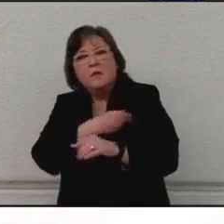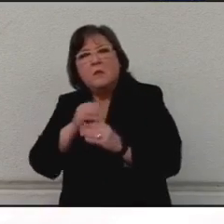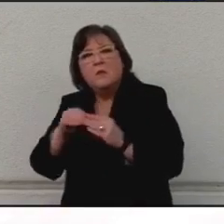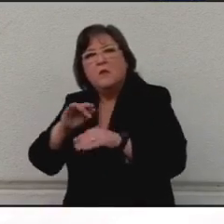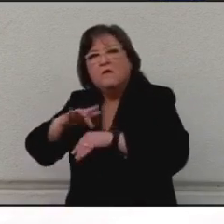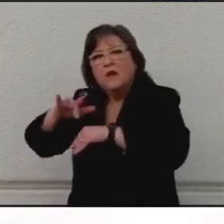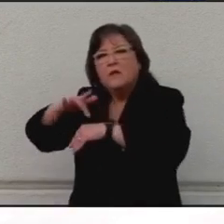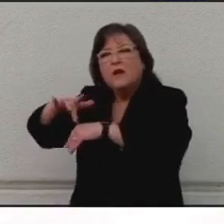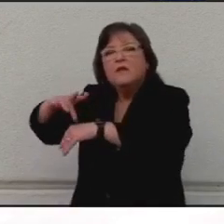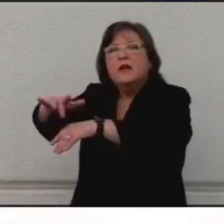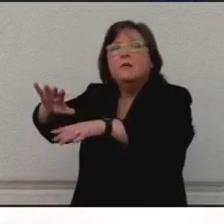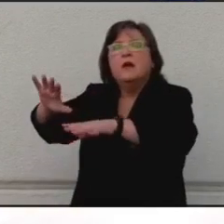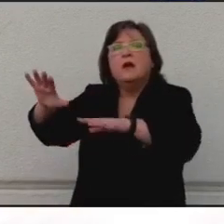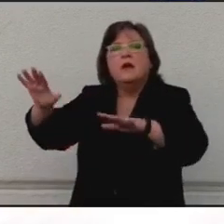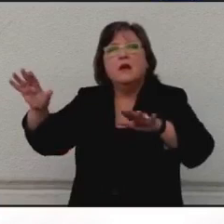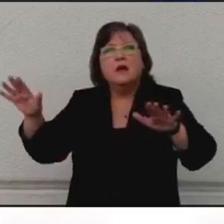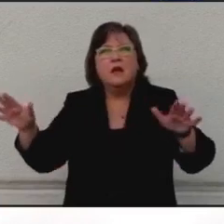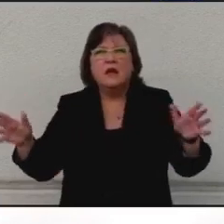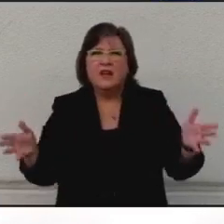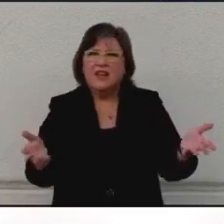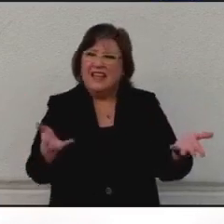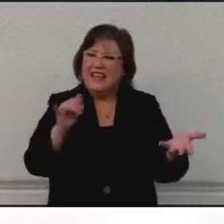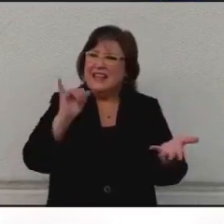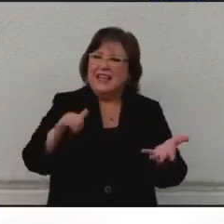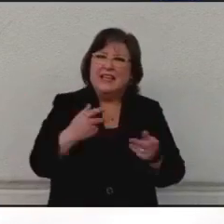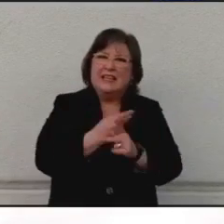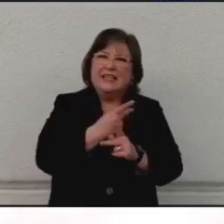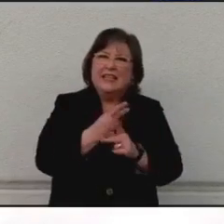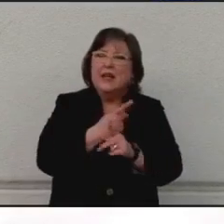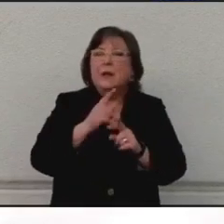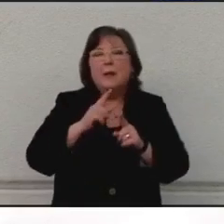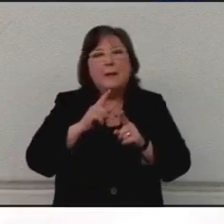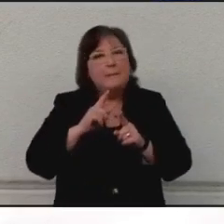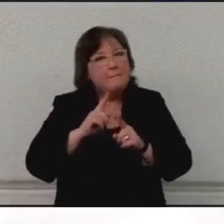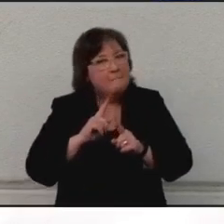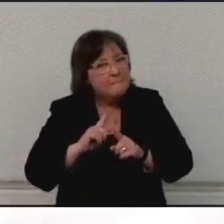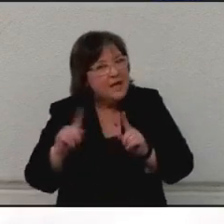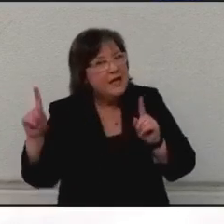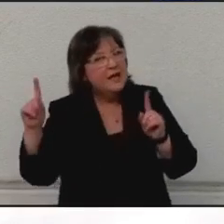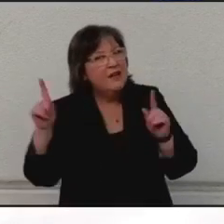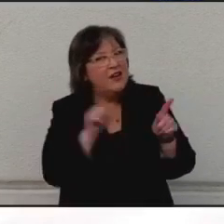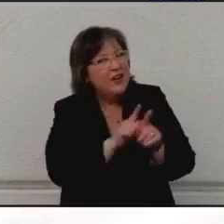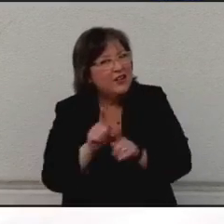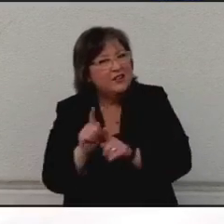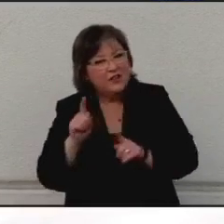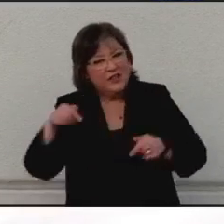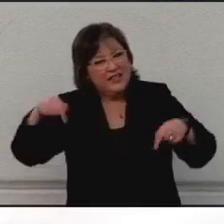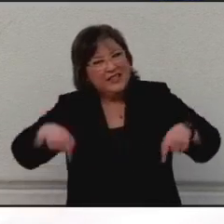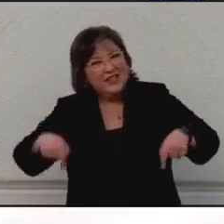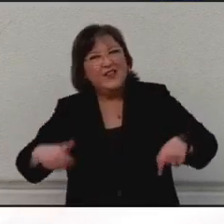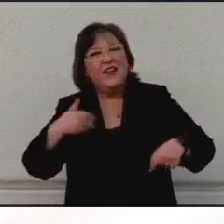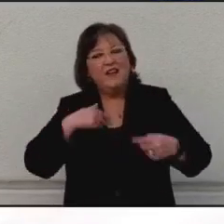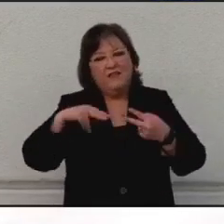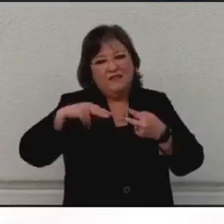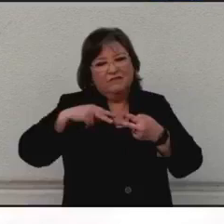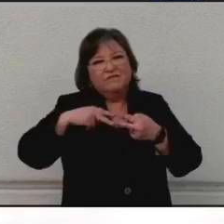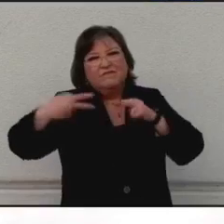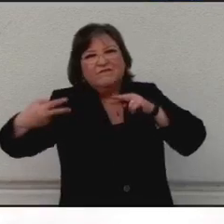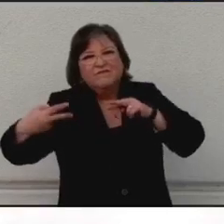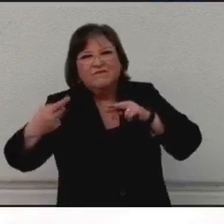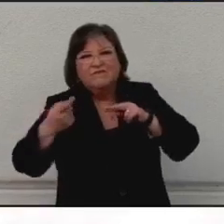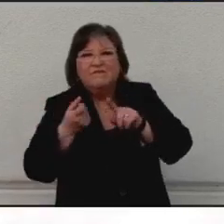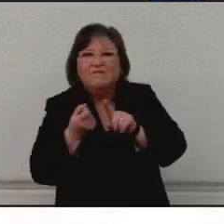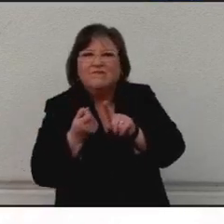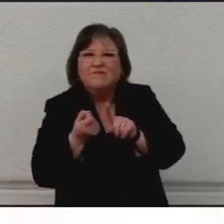know that some of these new variants are circulating in the area, and it's difficult to say how that might impact the case rates.